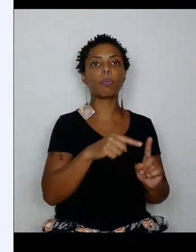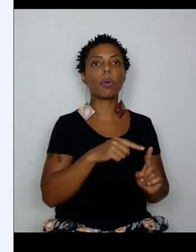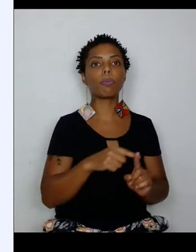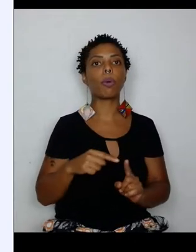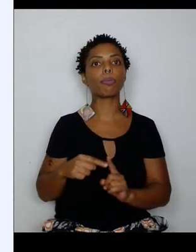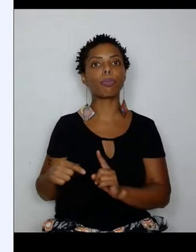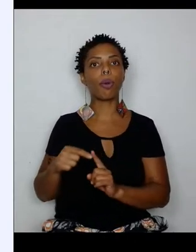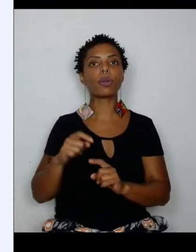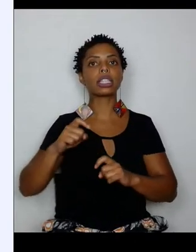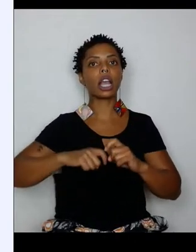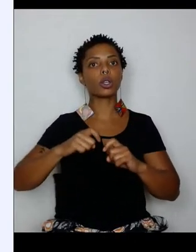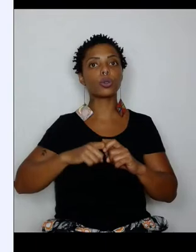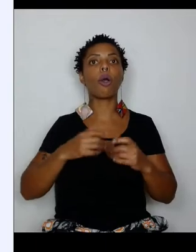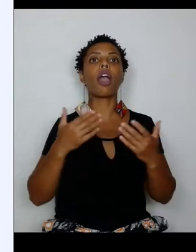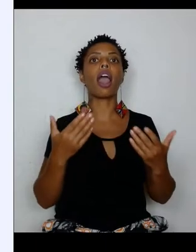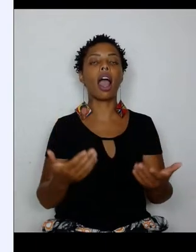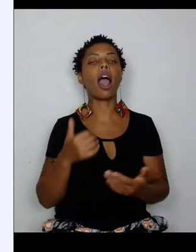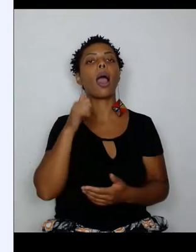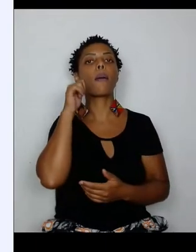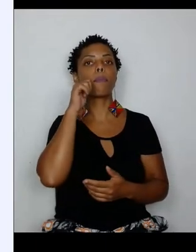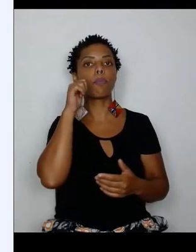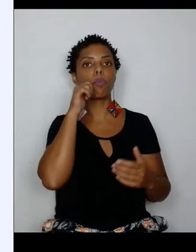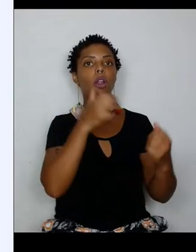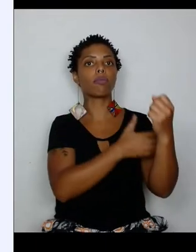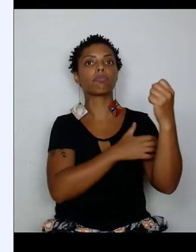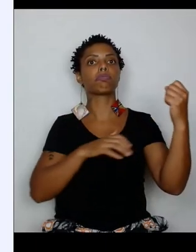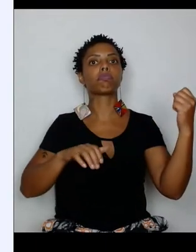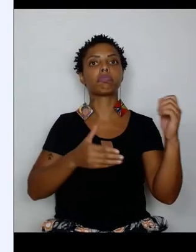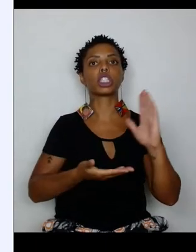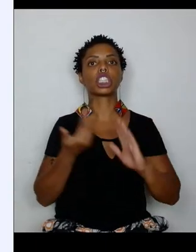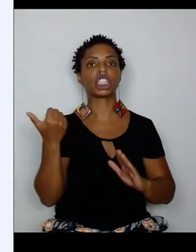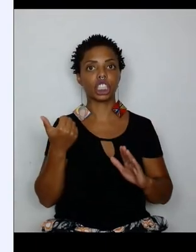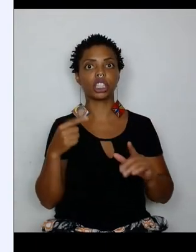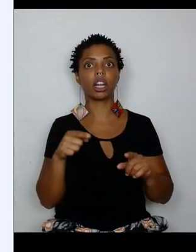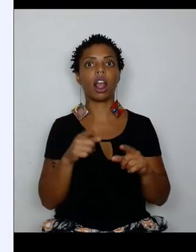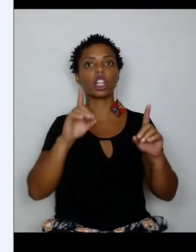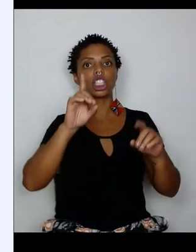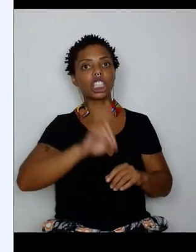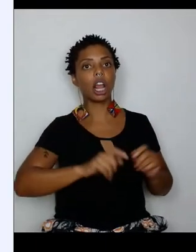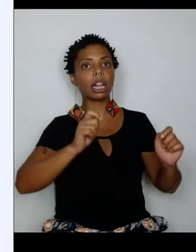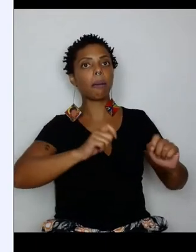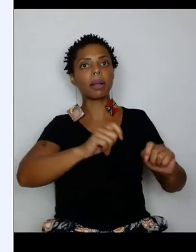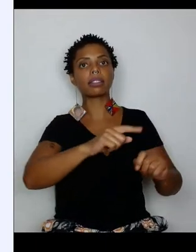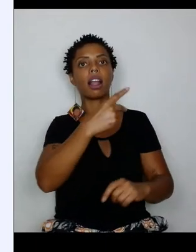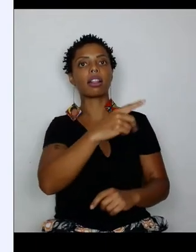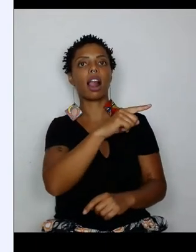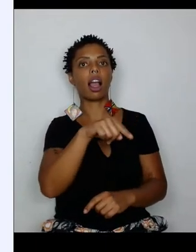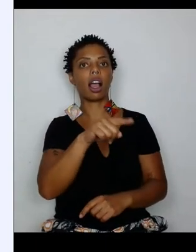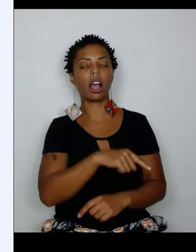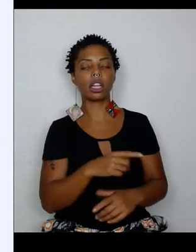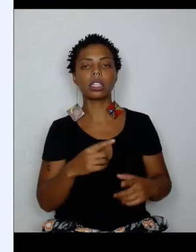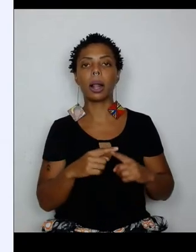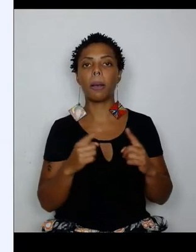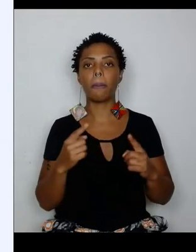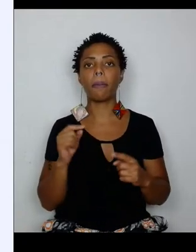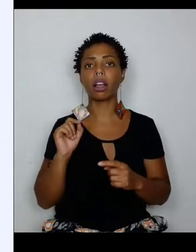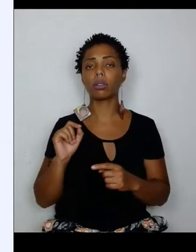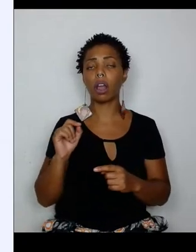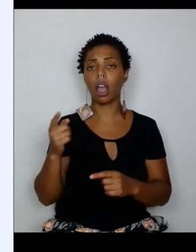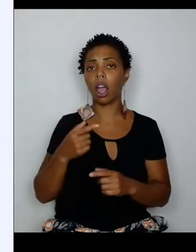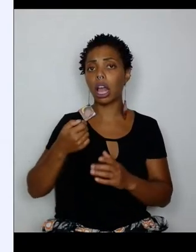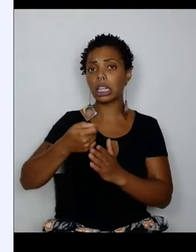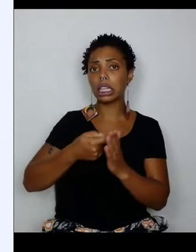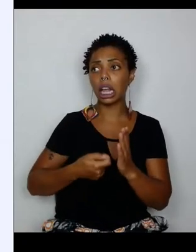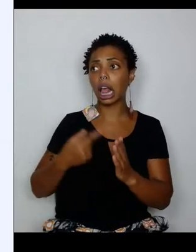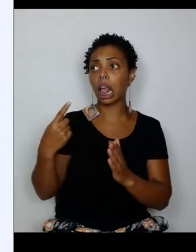his writings on these issues echo positions that had been advanced nearly a half century earlier by flora tristan he